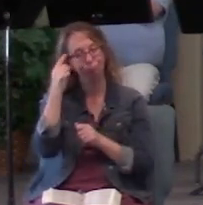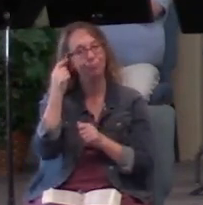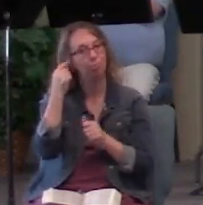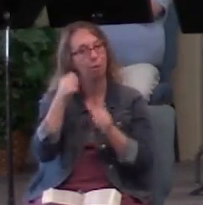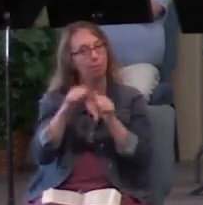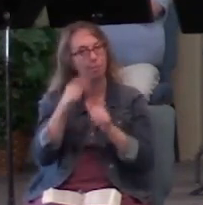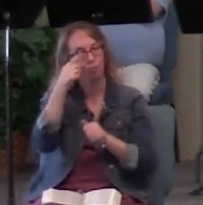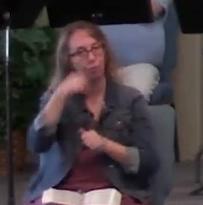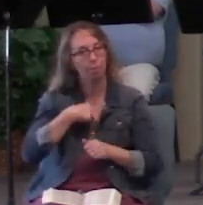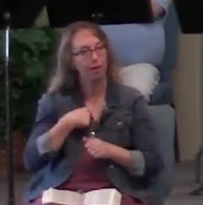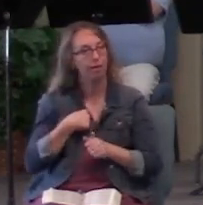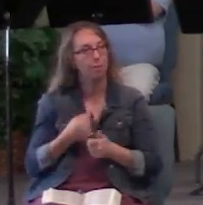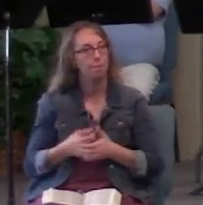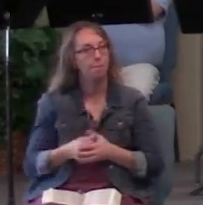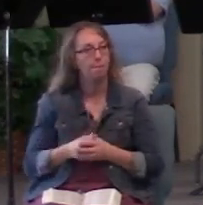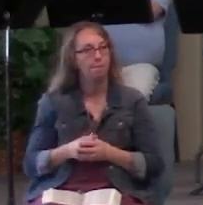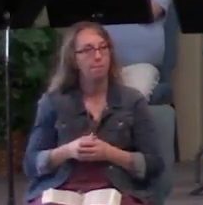for me.